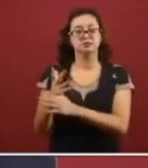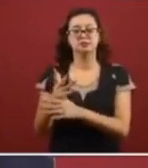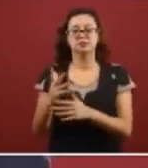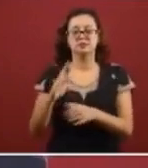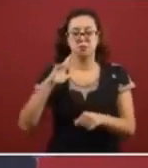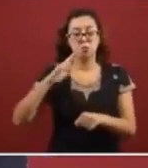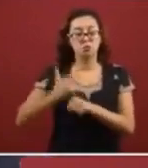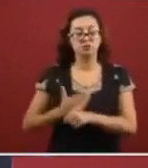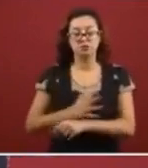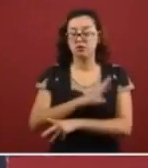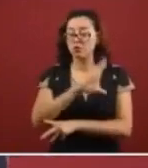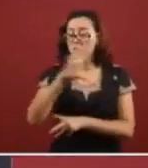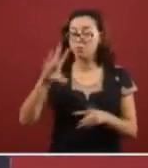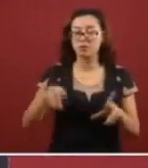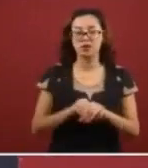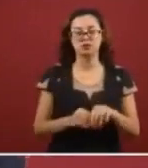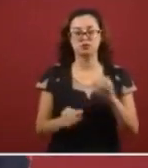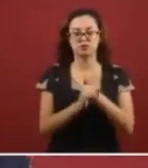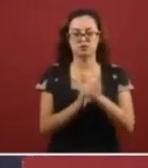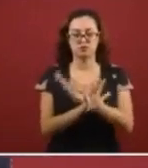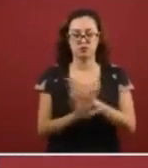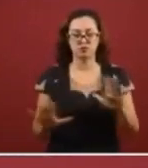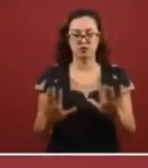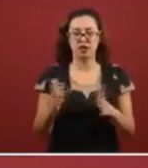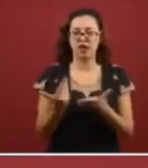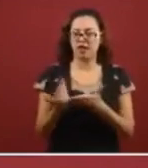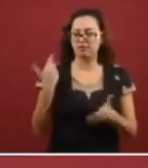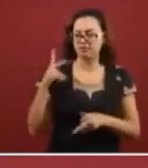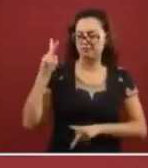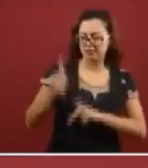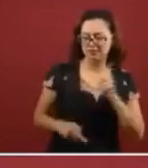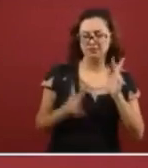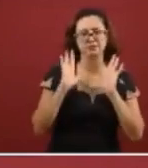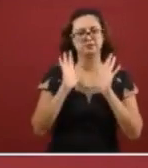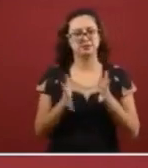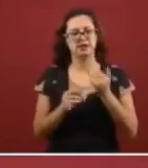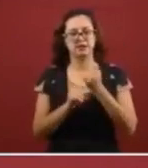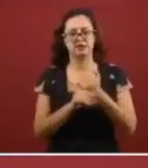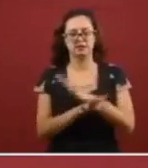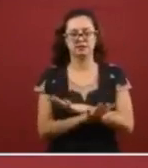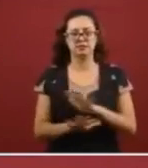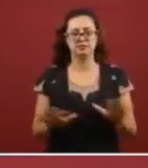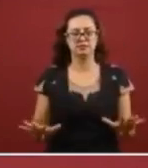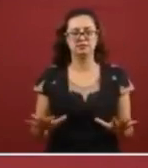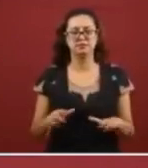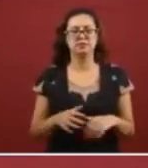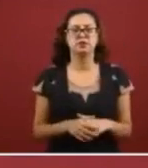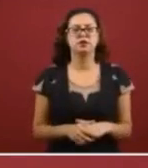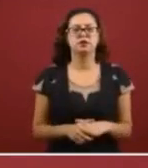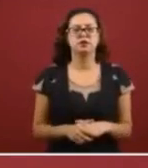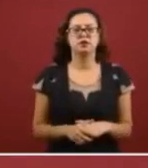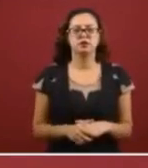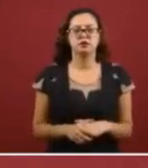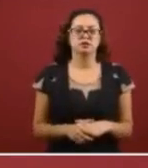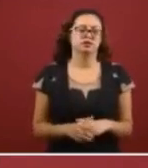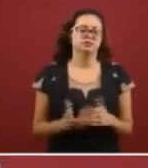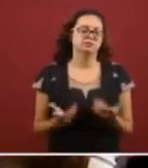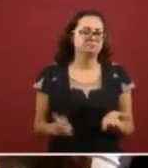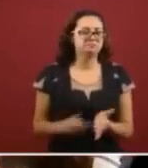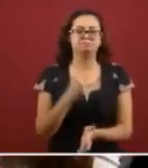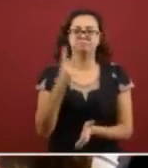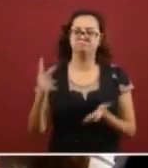present all the information, and he did let us know something initially regarding